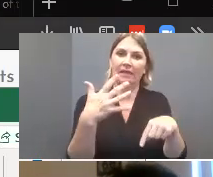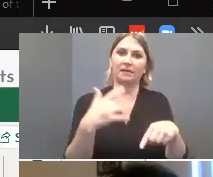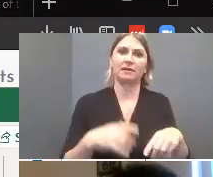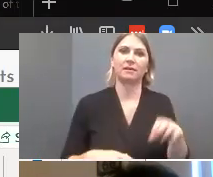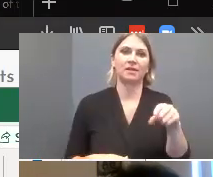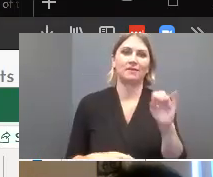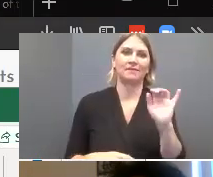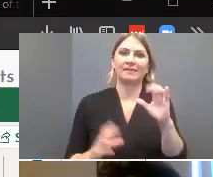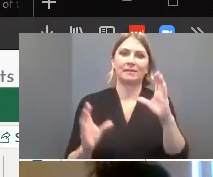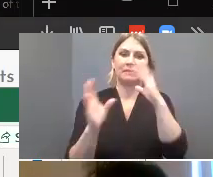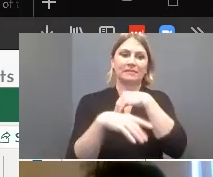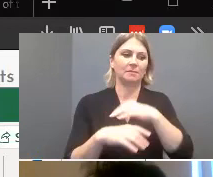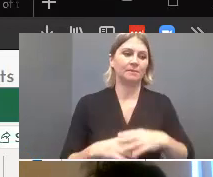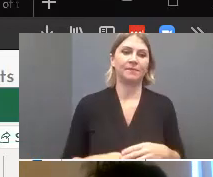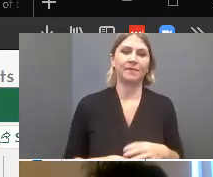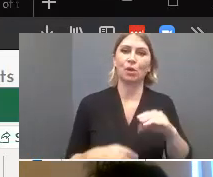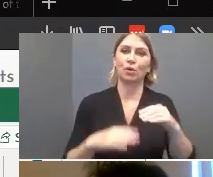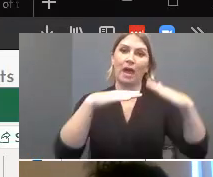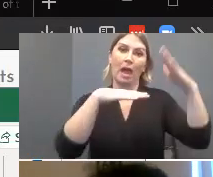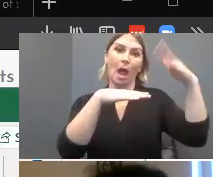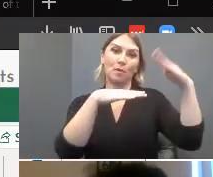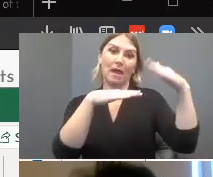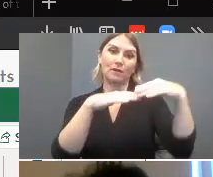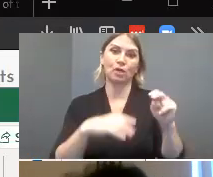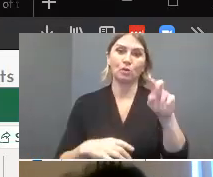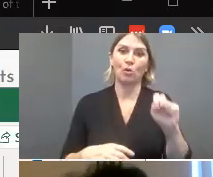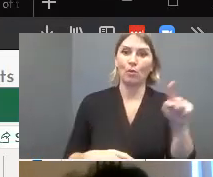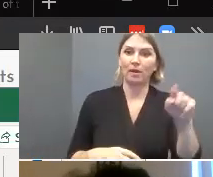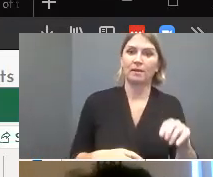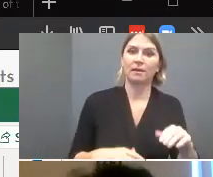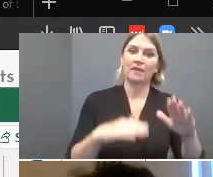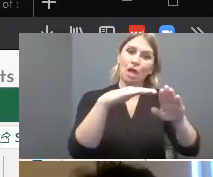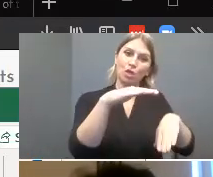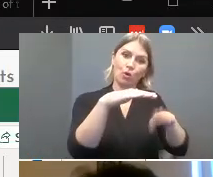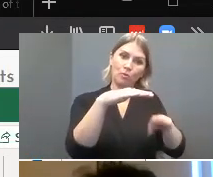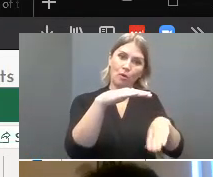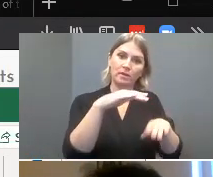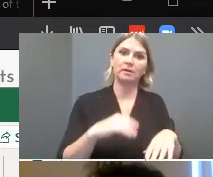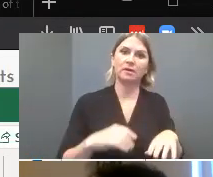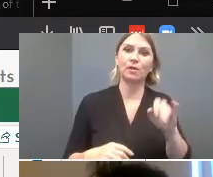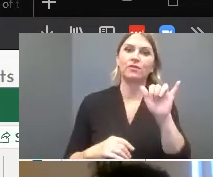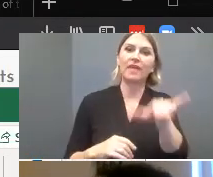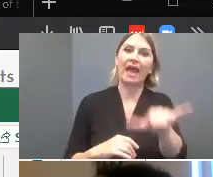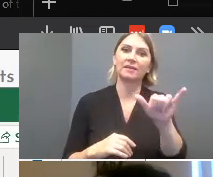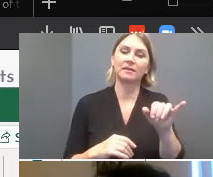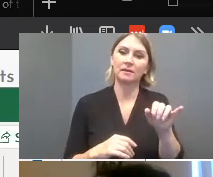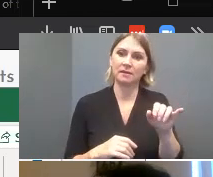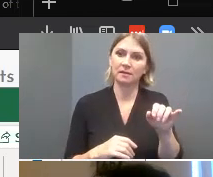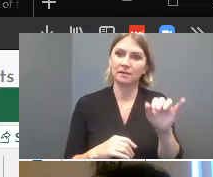something similar to this. When the upper bound is 3.1 n squared and the lower bound is 2n squared, this equation resides within